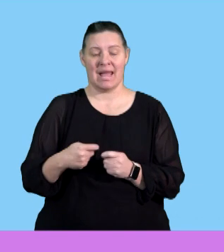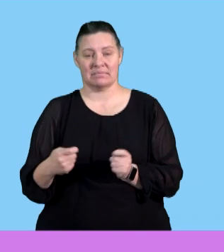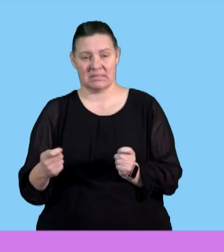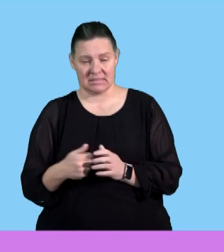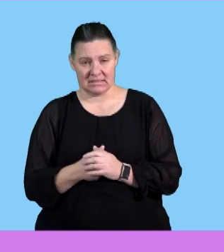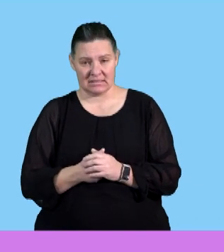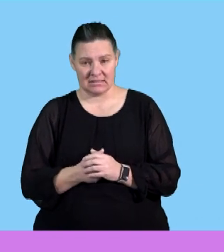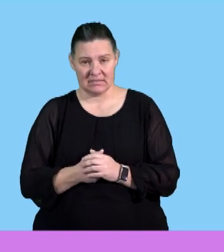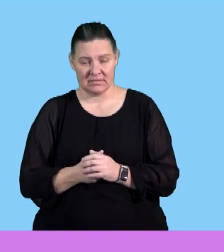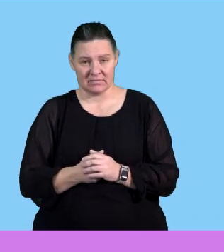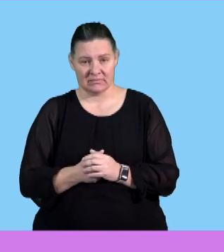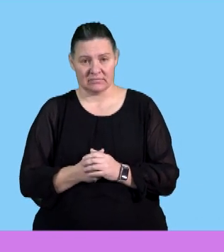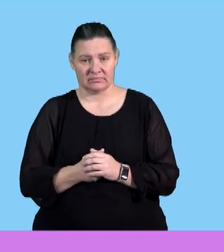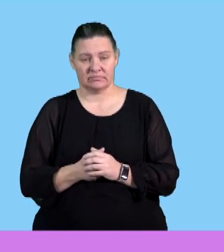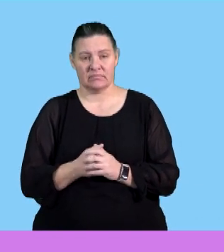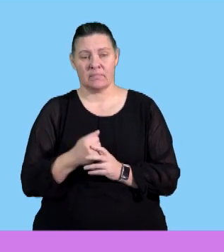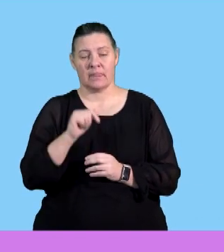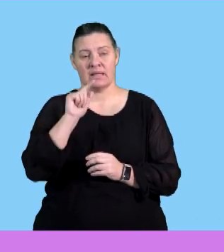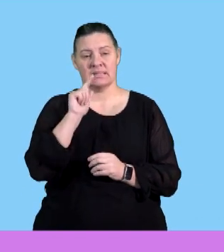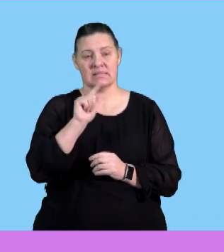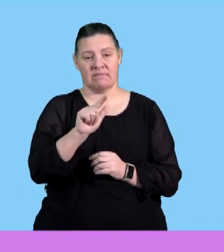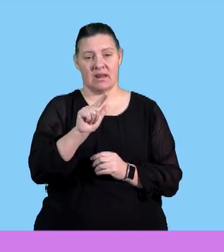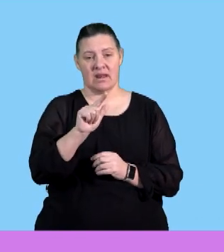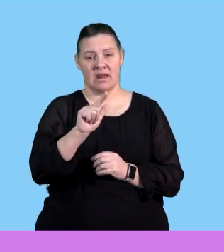total expenses is